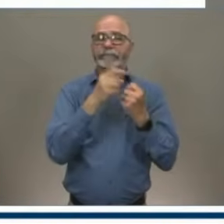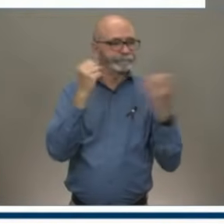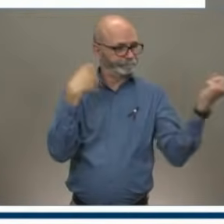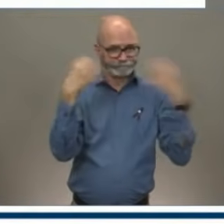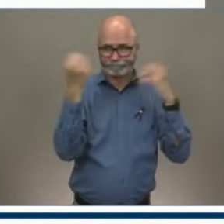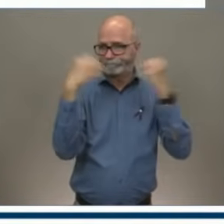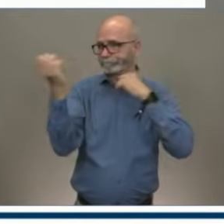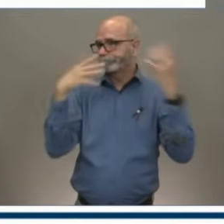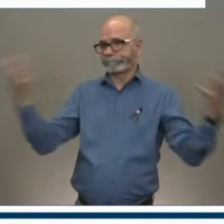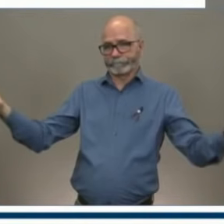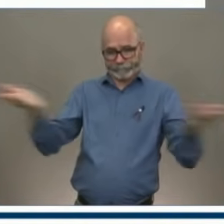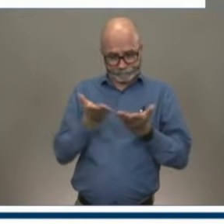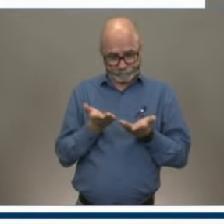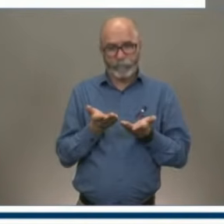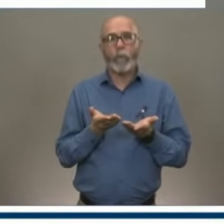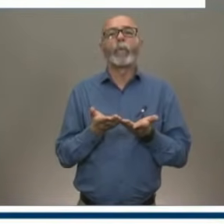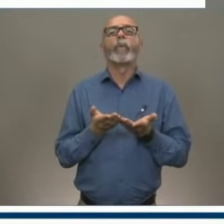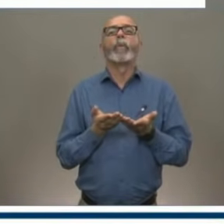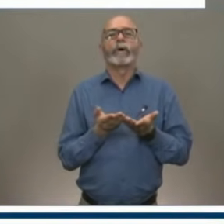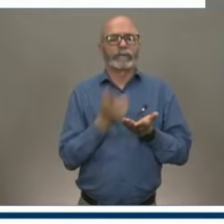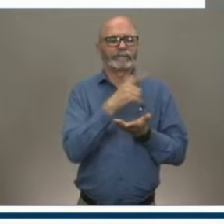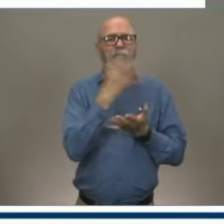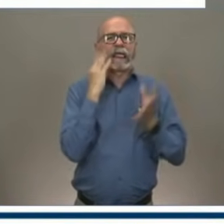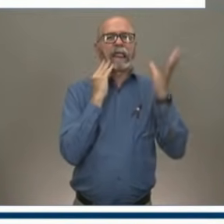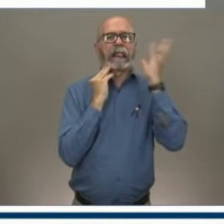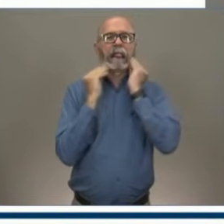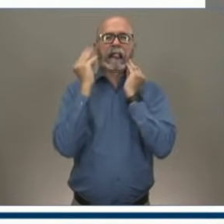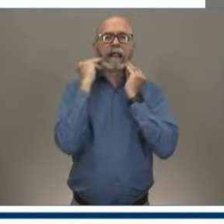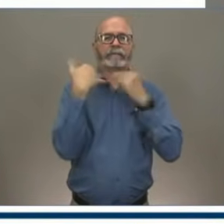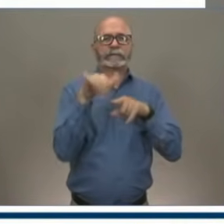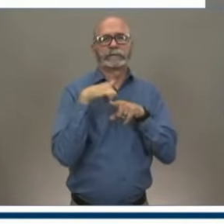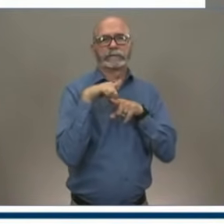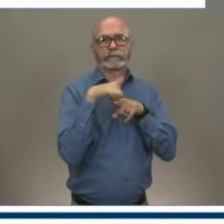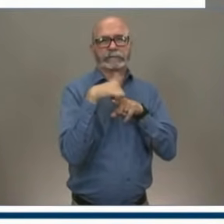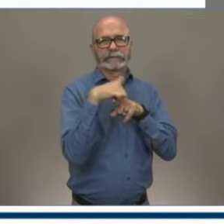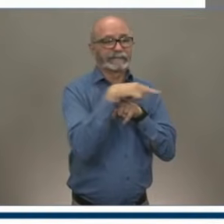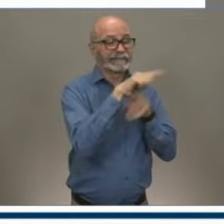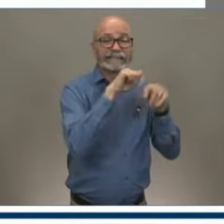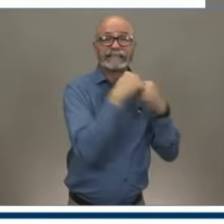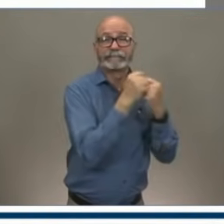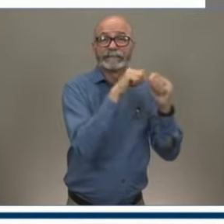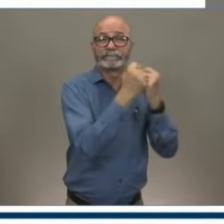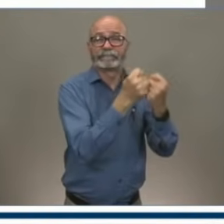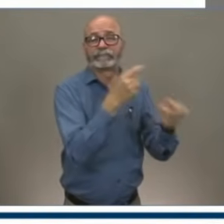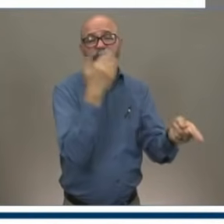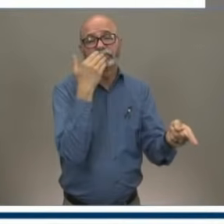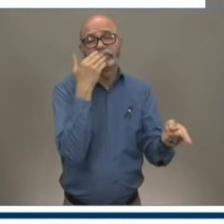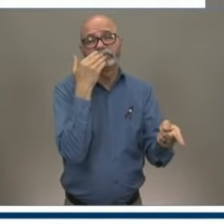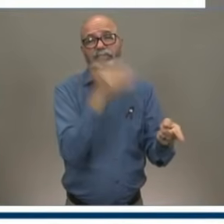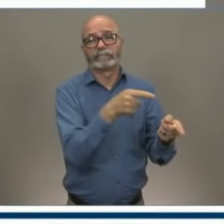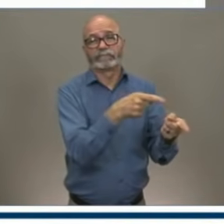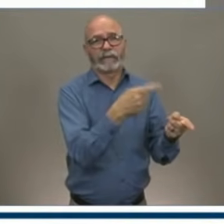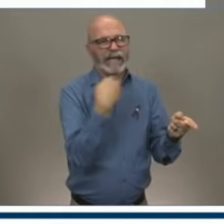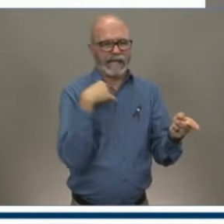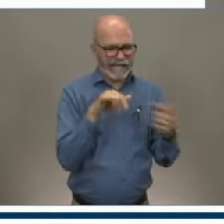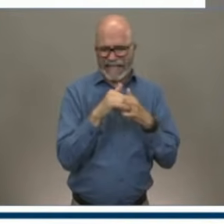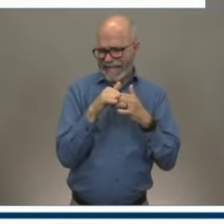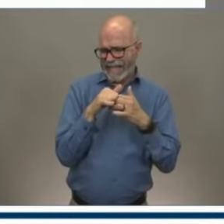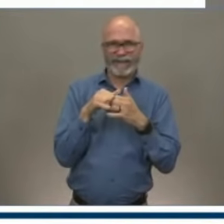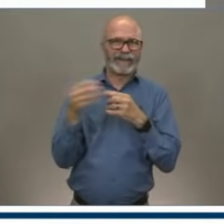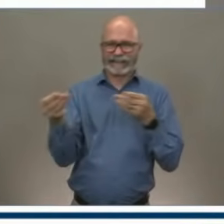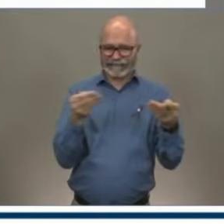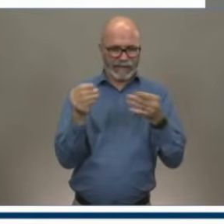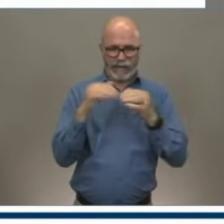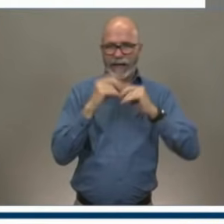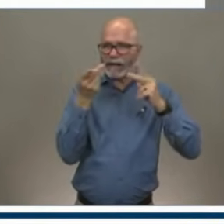people with training, like my MOH team that does that along with the epidemiologist to make sense of all that information and to put together